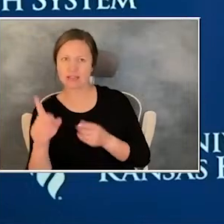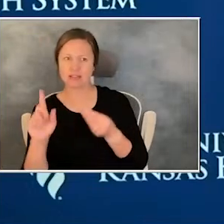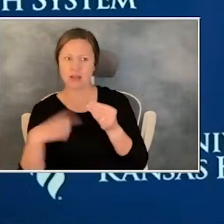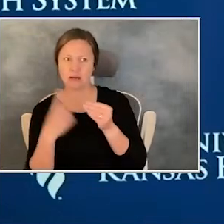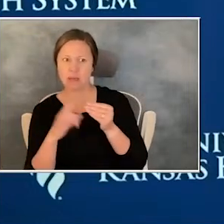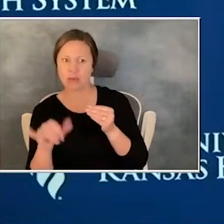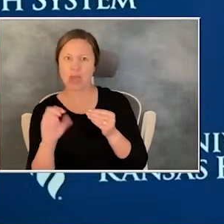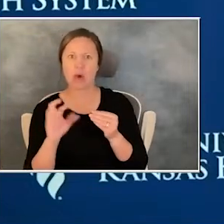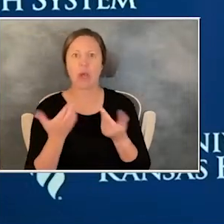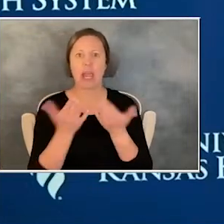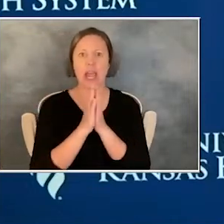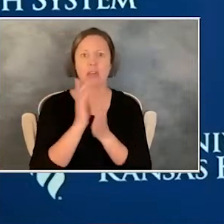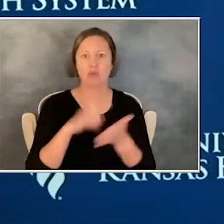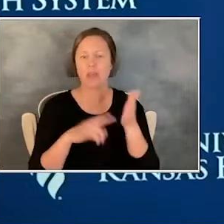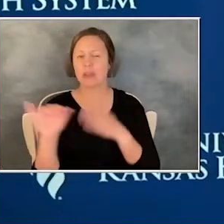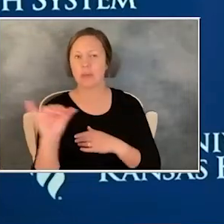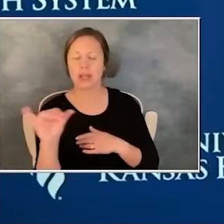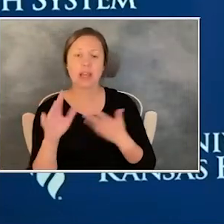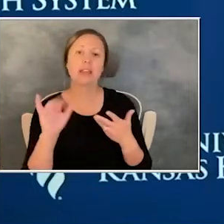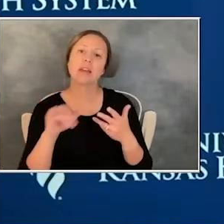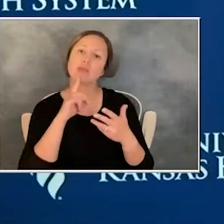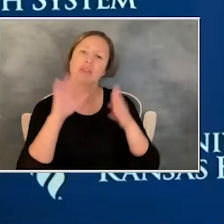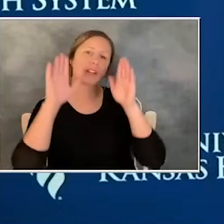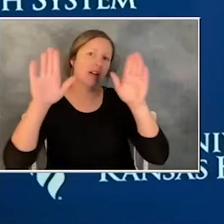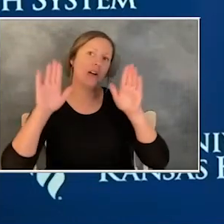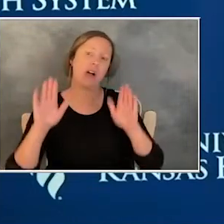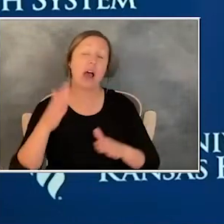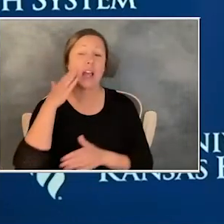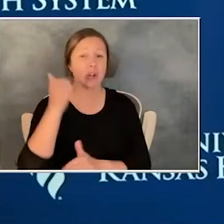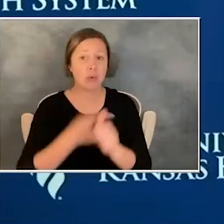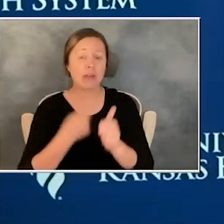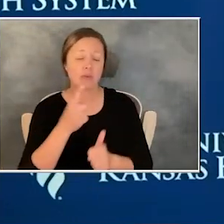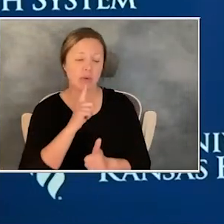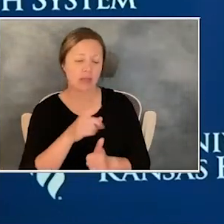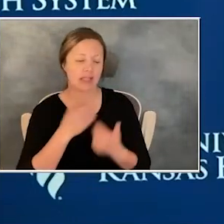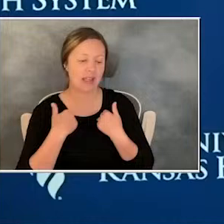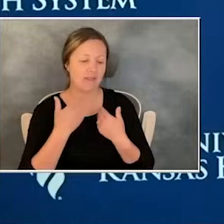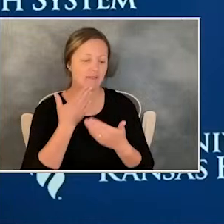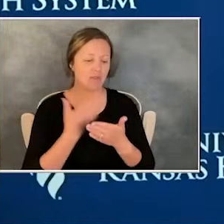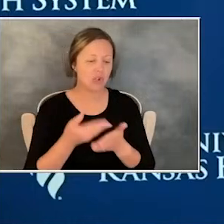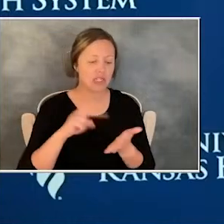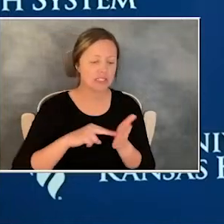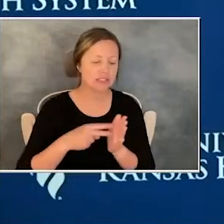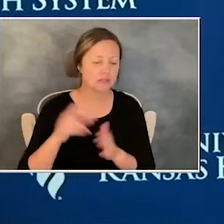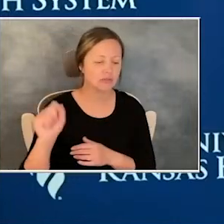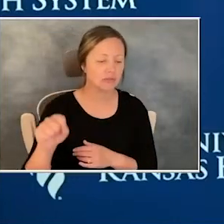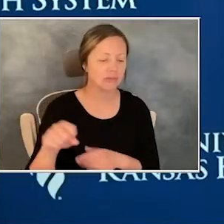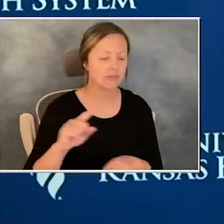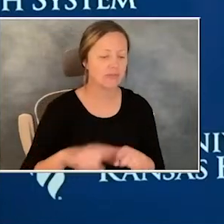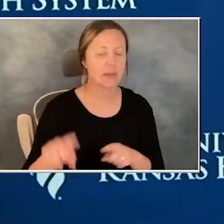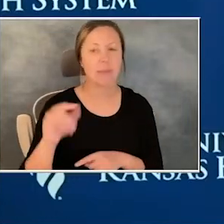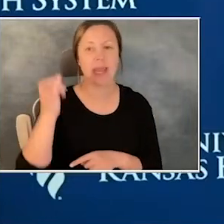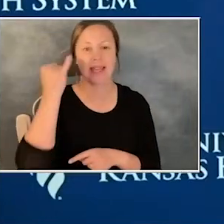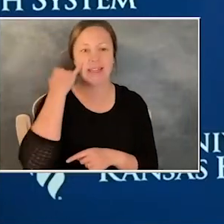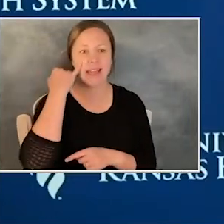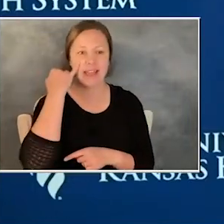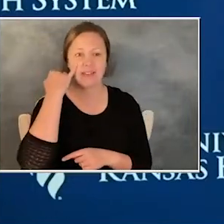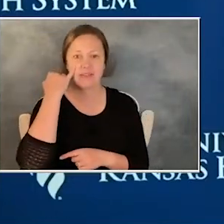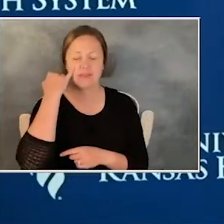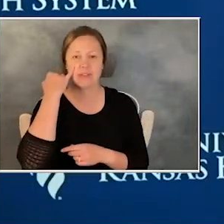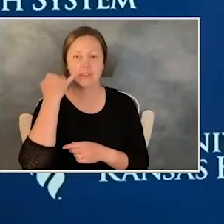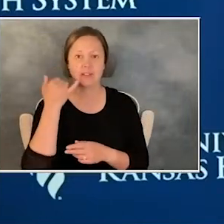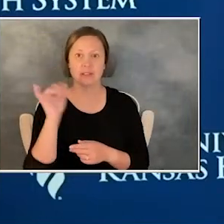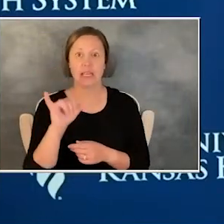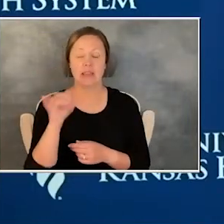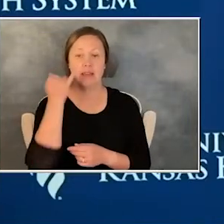like, that's awesome. And I know everybody means well. I think if I was going to say a don't, we've had this, what would you say people don't do? And I